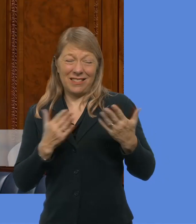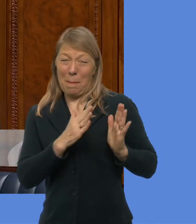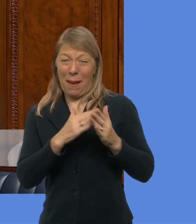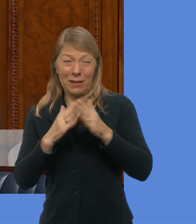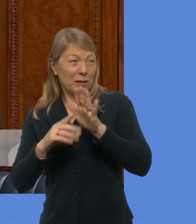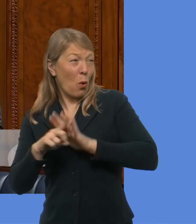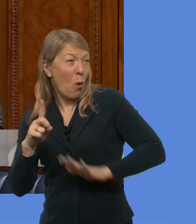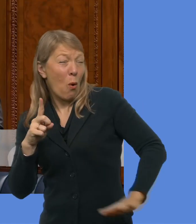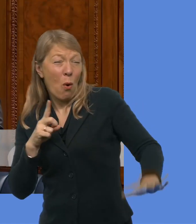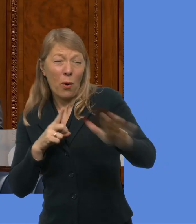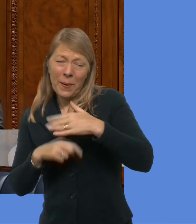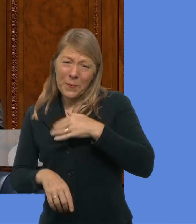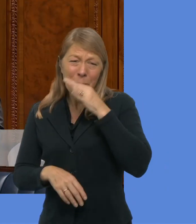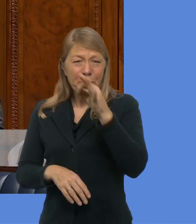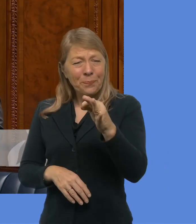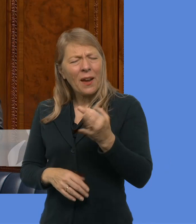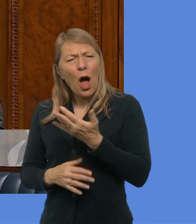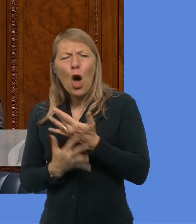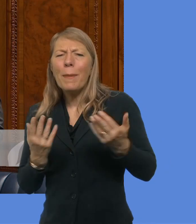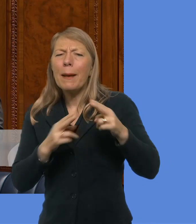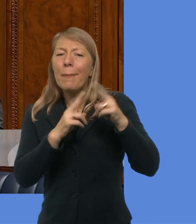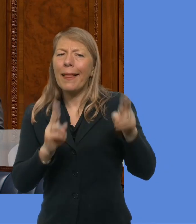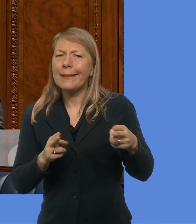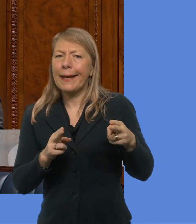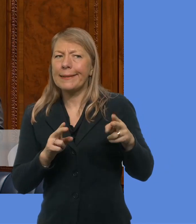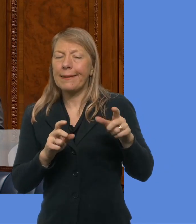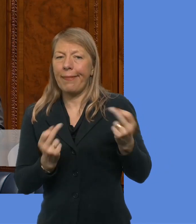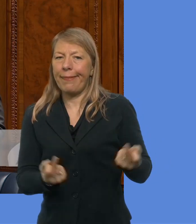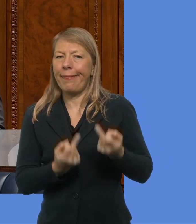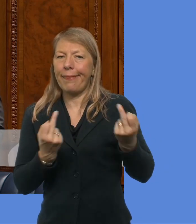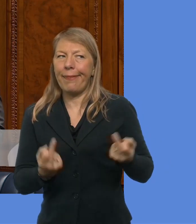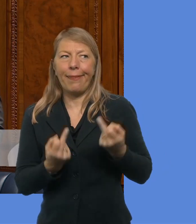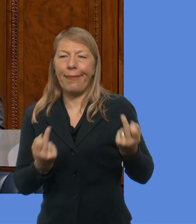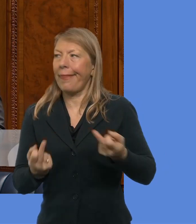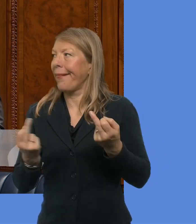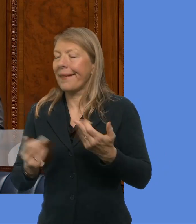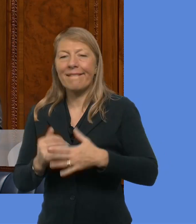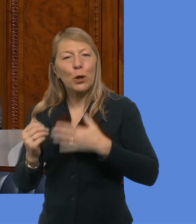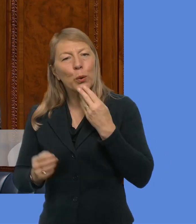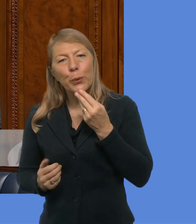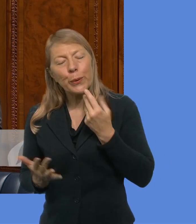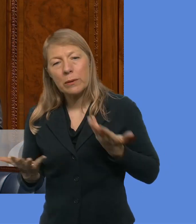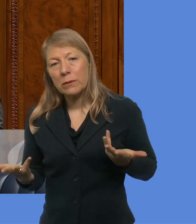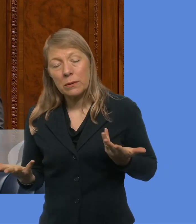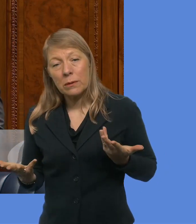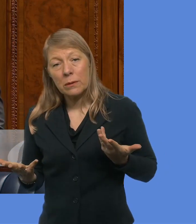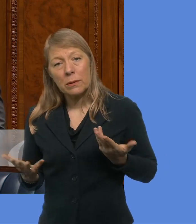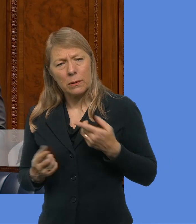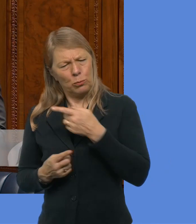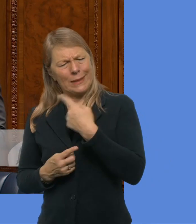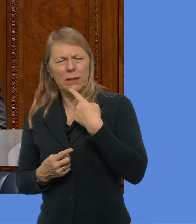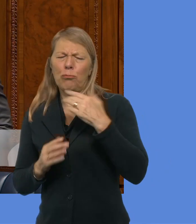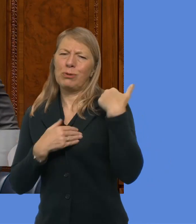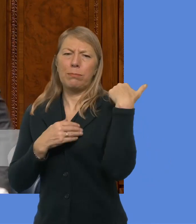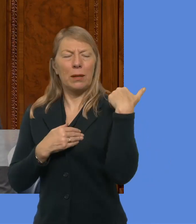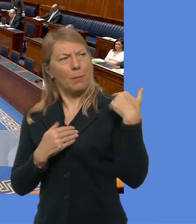lying derelict and empty, and how do they impact your responsibilities in relation to meeting climate change